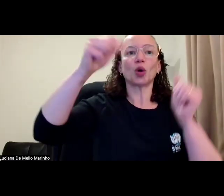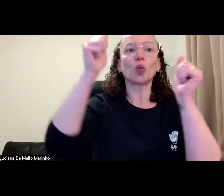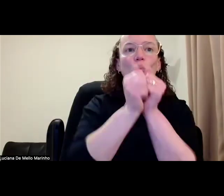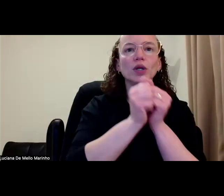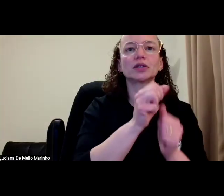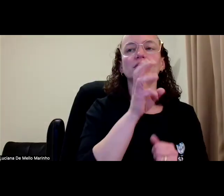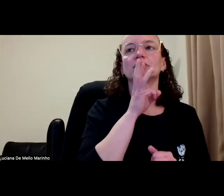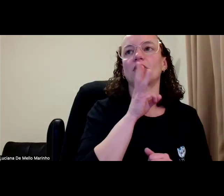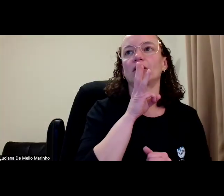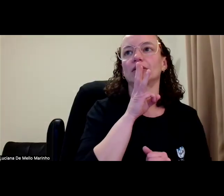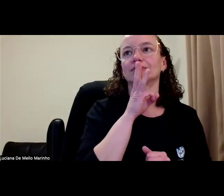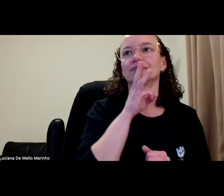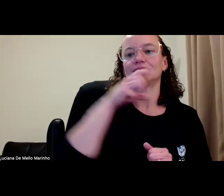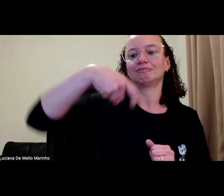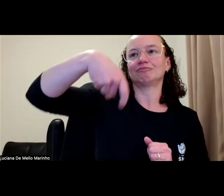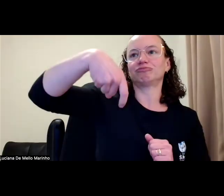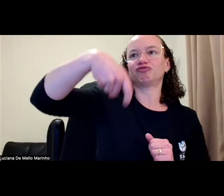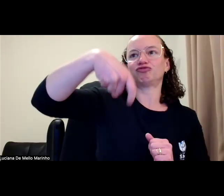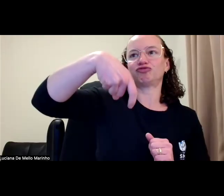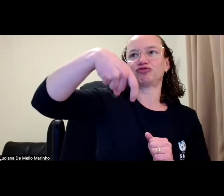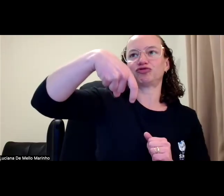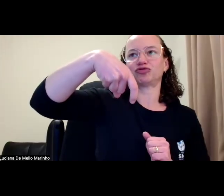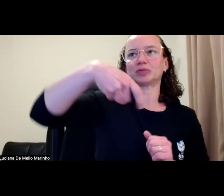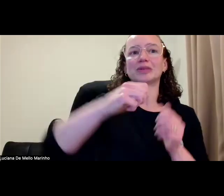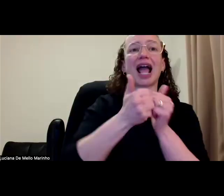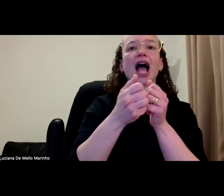and it vibrates with water.